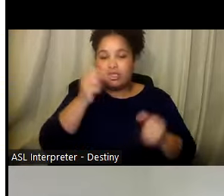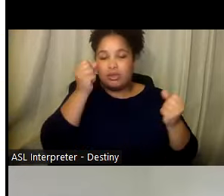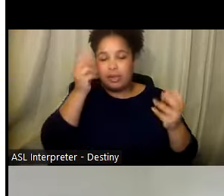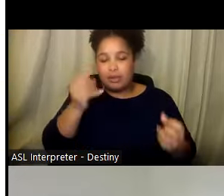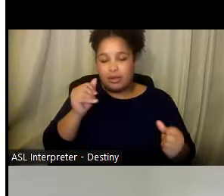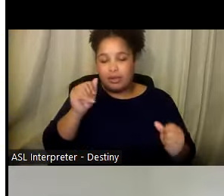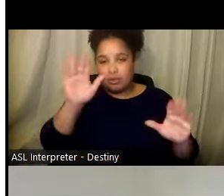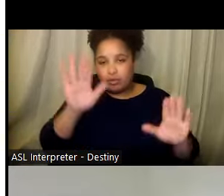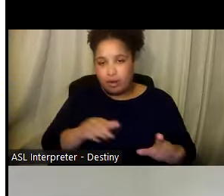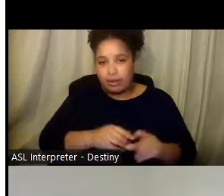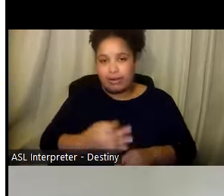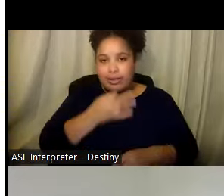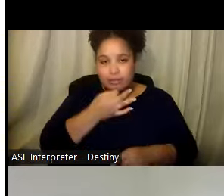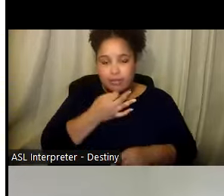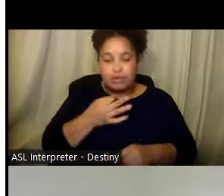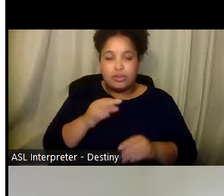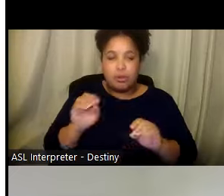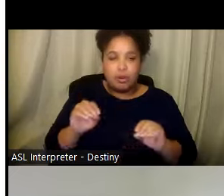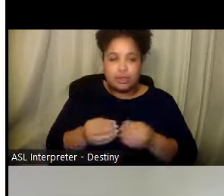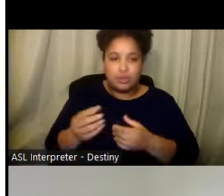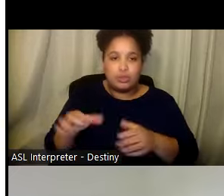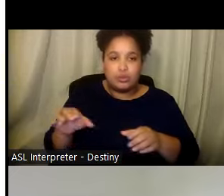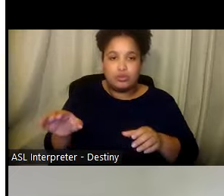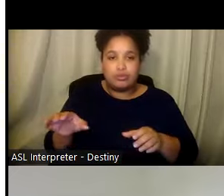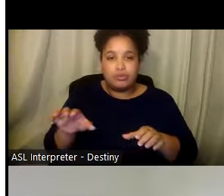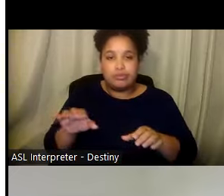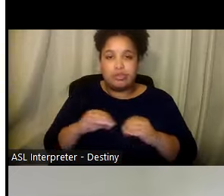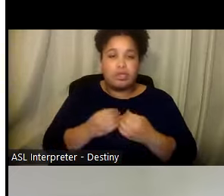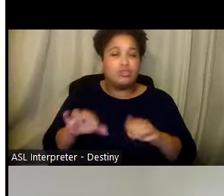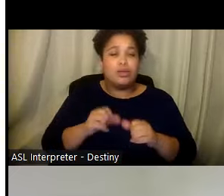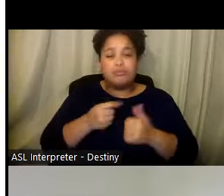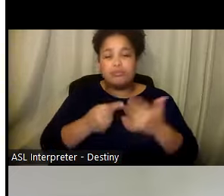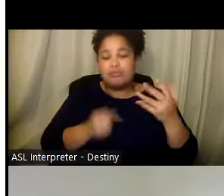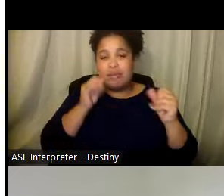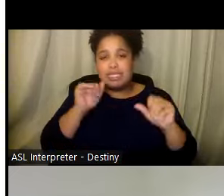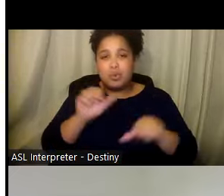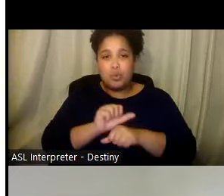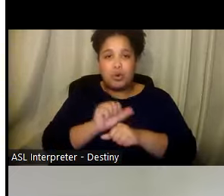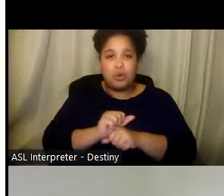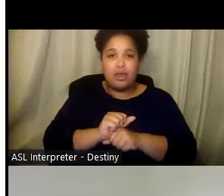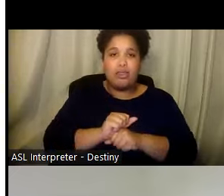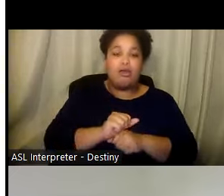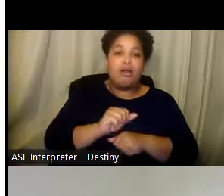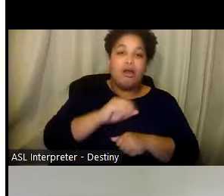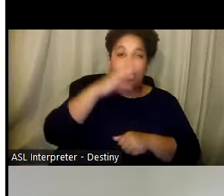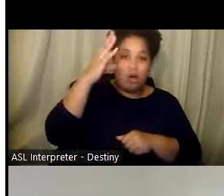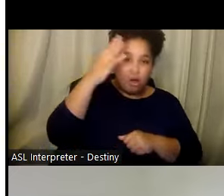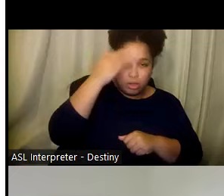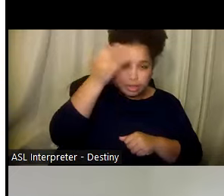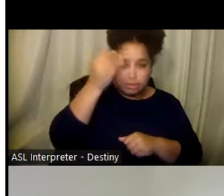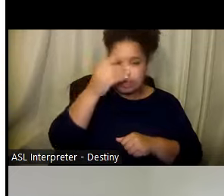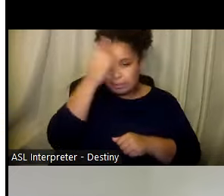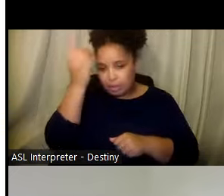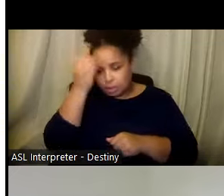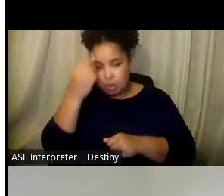experts and organizations out there doing really great work with Alzheimer's and dementia. So we really wanted to make sure that we were partnering with all of these